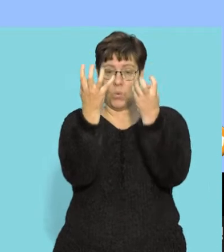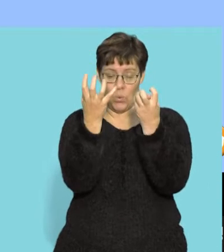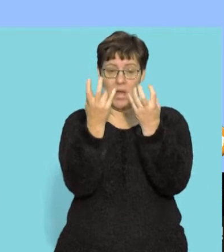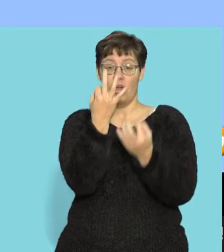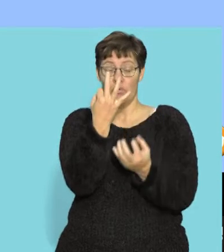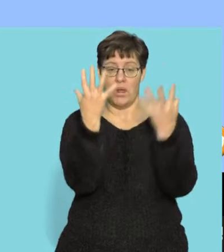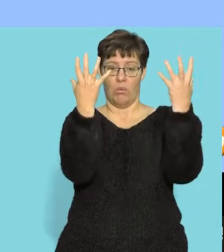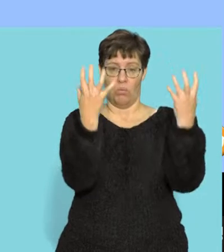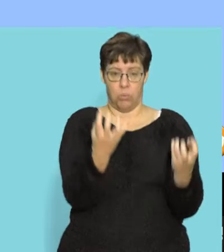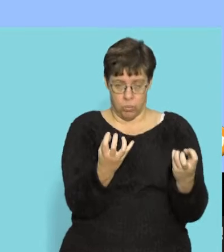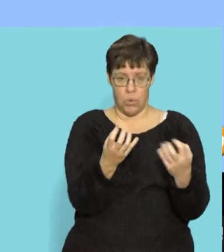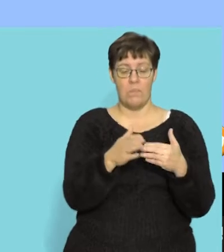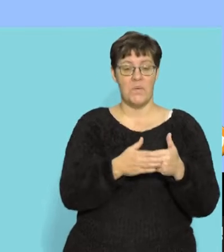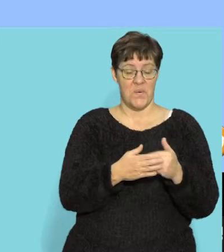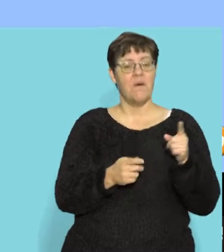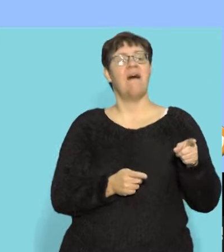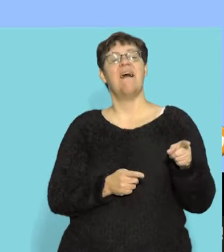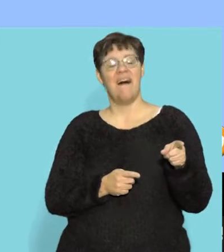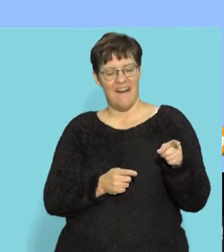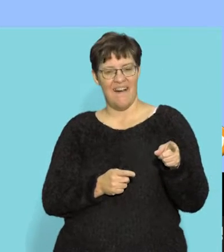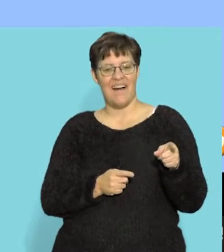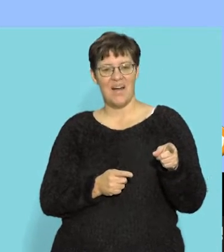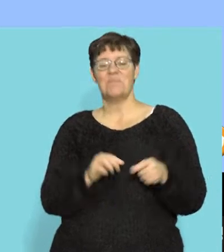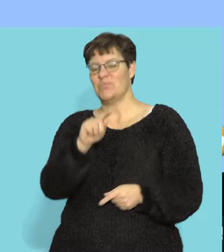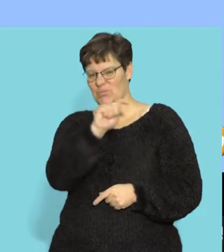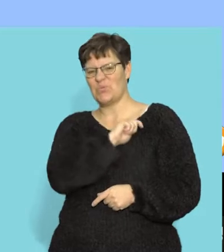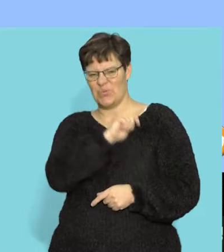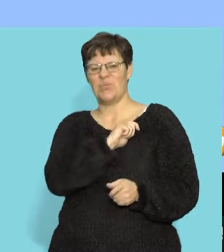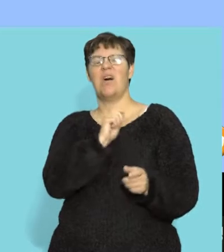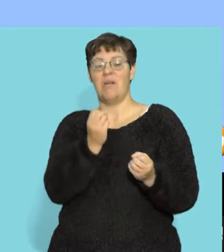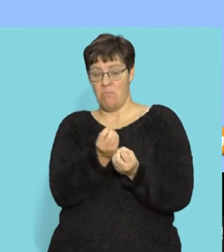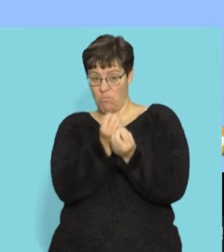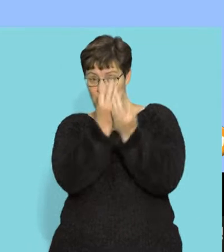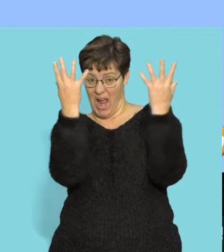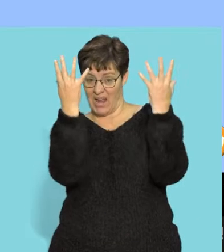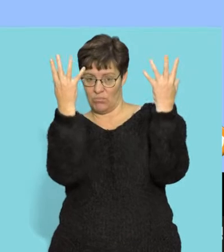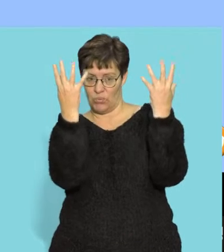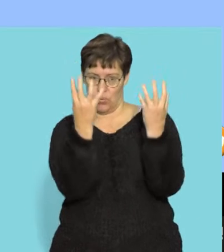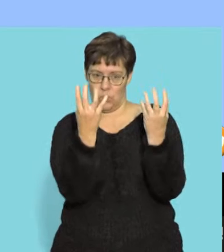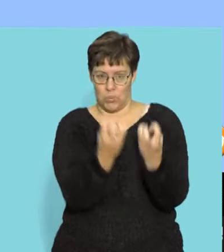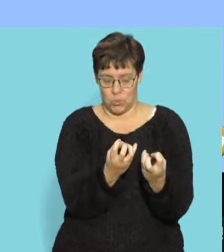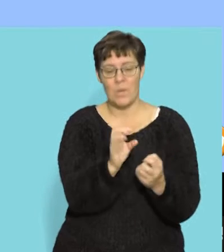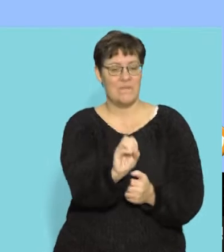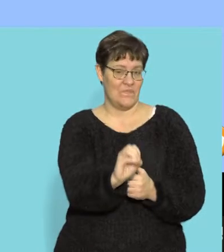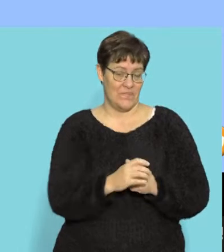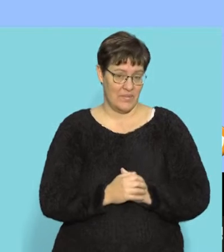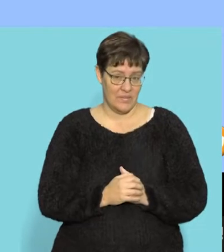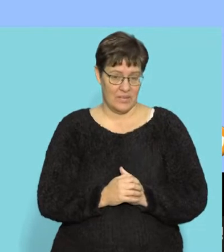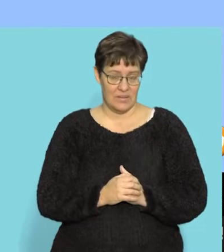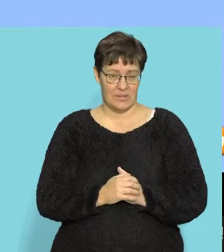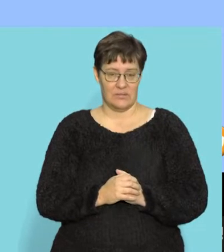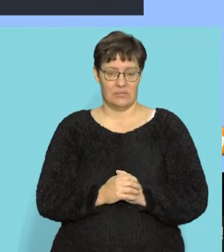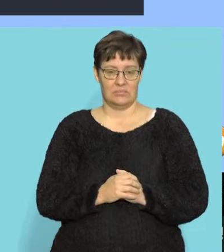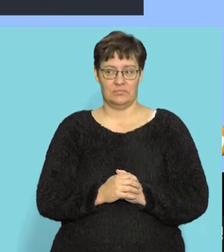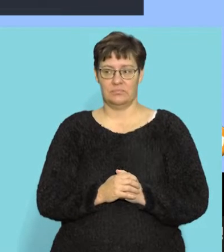that tell us in terms of brightness? We can immediately tell that there was indeed a change in the brightness. Right, okay? Now let's